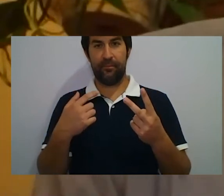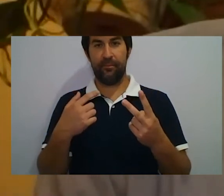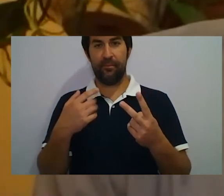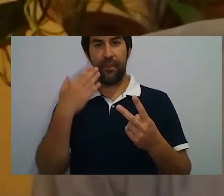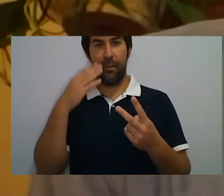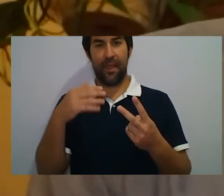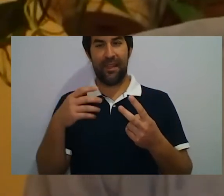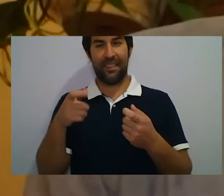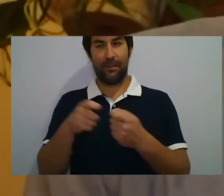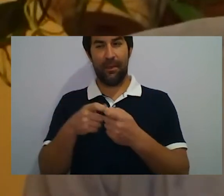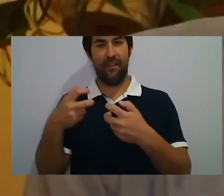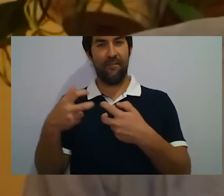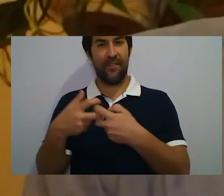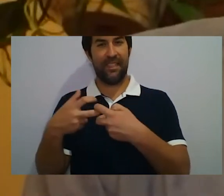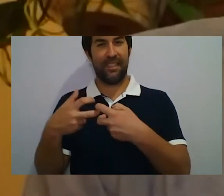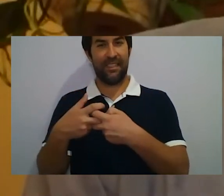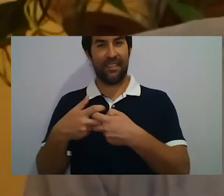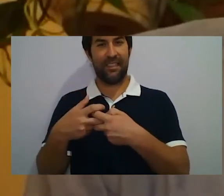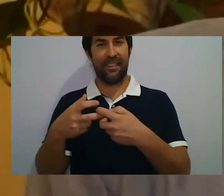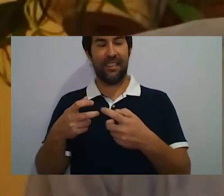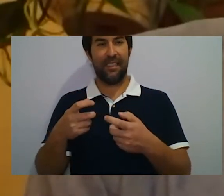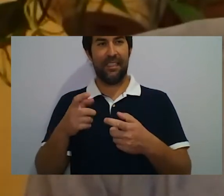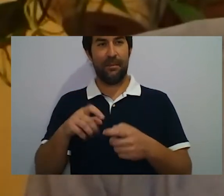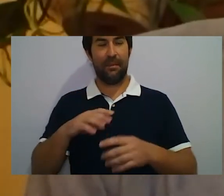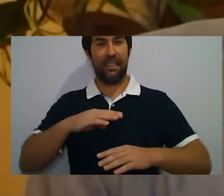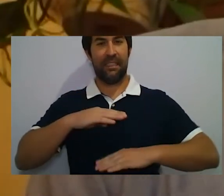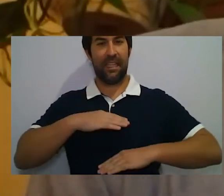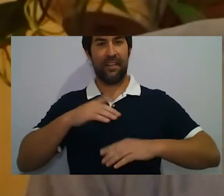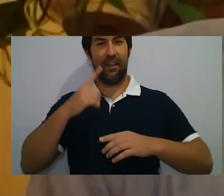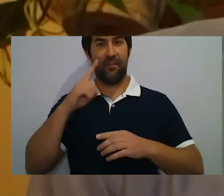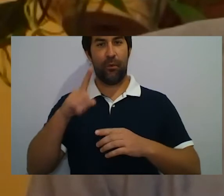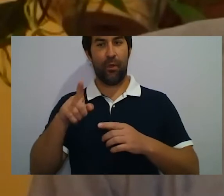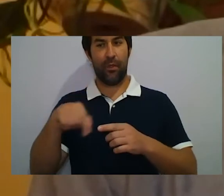more and more towards smart city interventions that would allow us, as we have